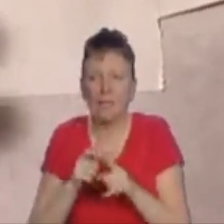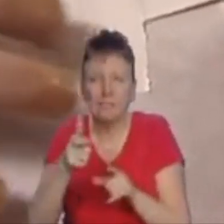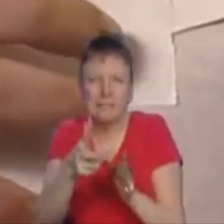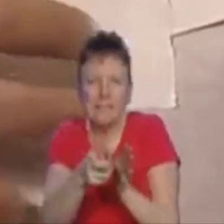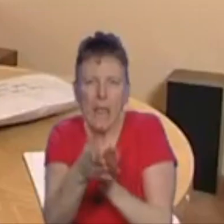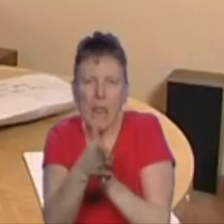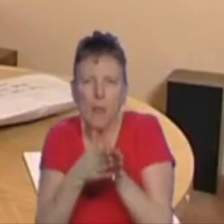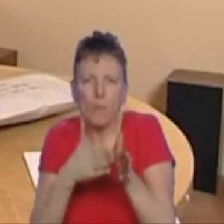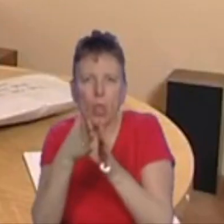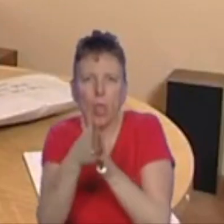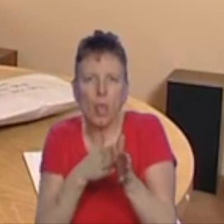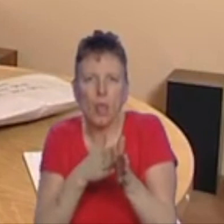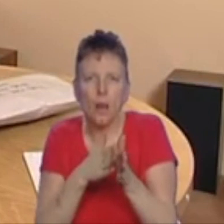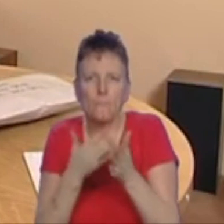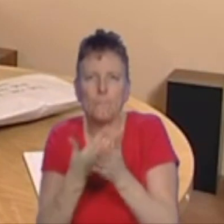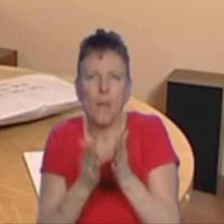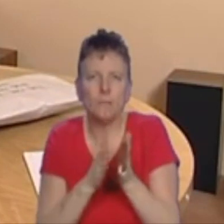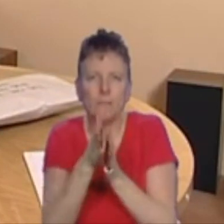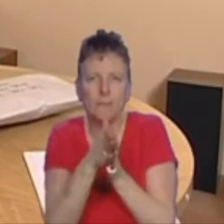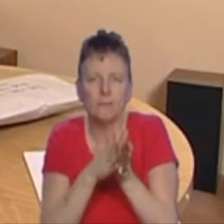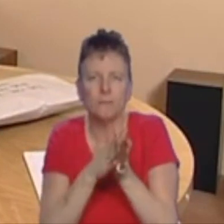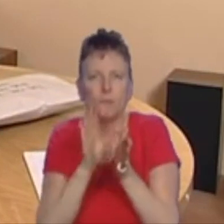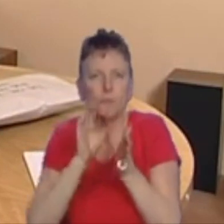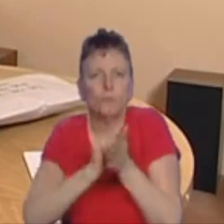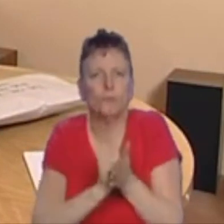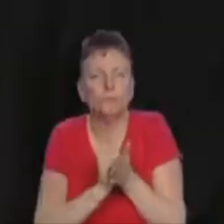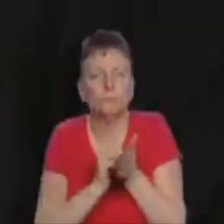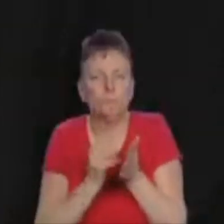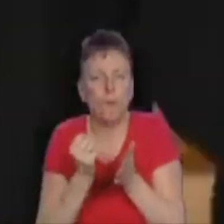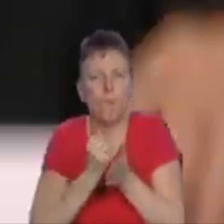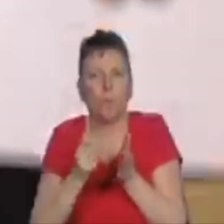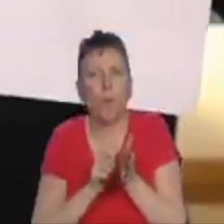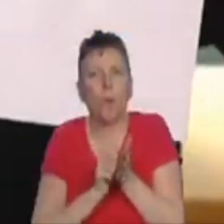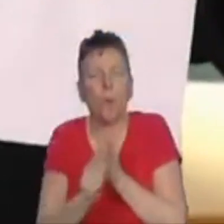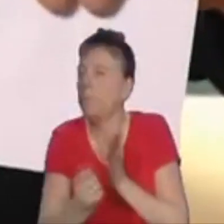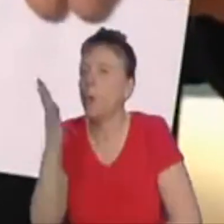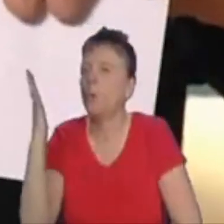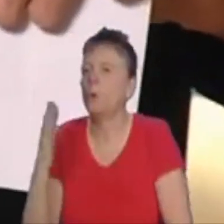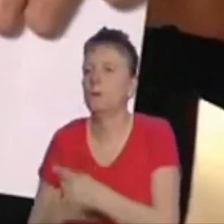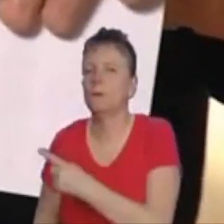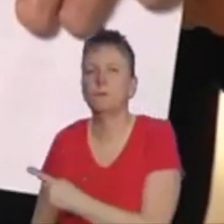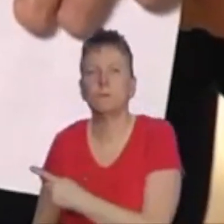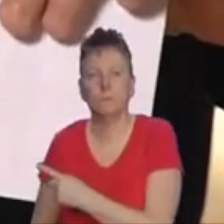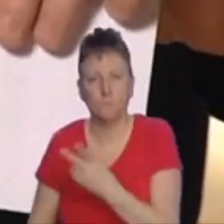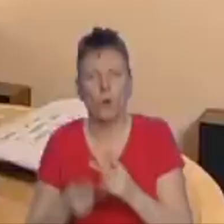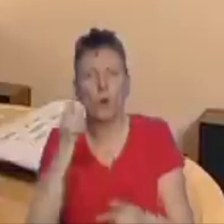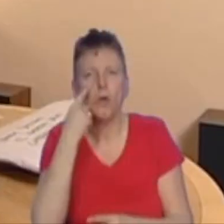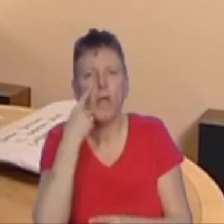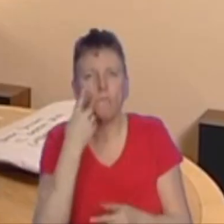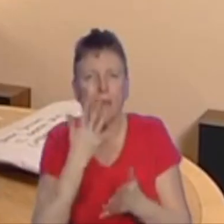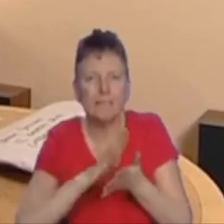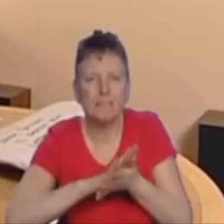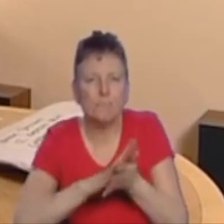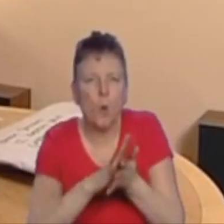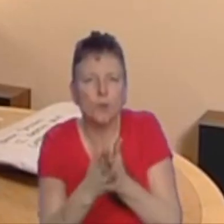this. This may be part of the detonator of the bomb. Also look out for any smudges, grease marks or sweat